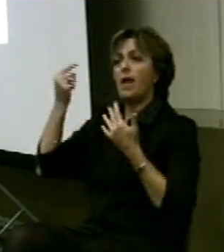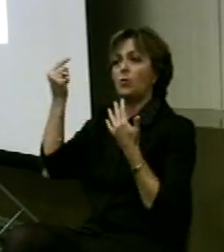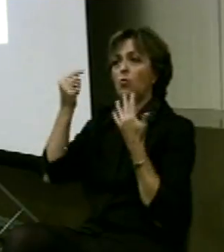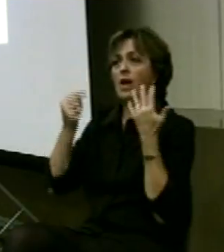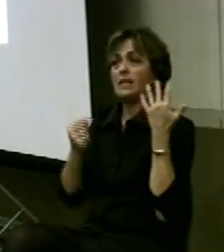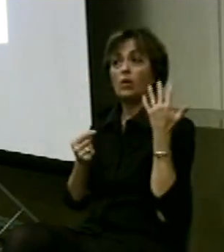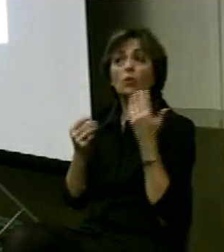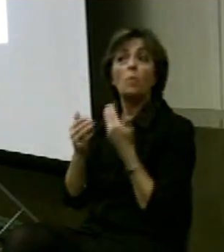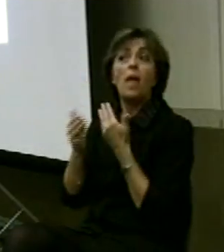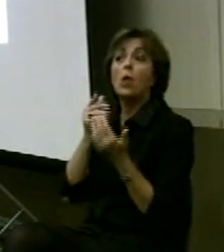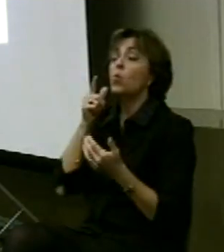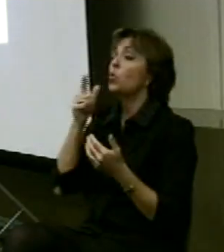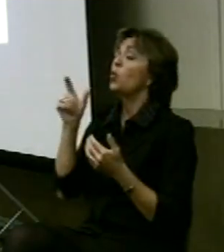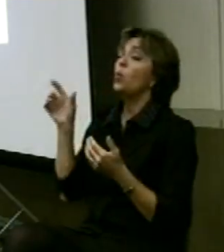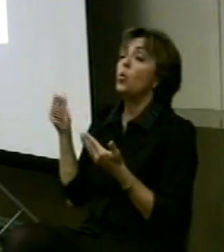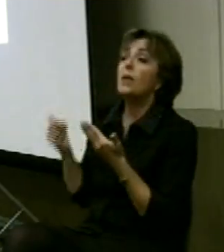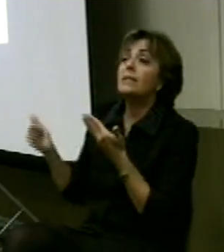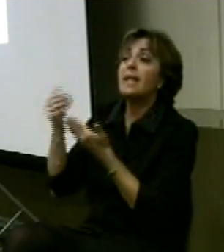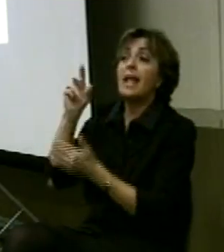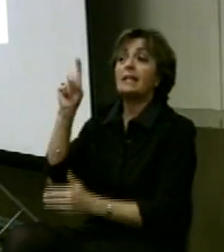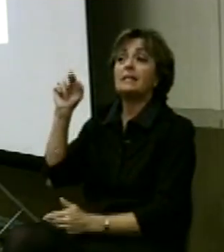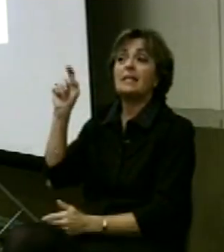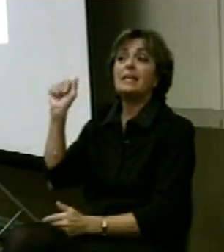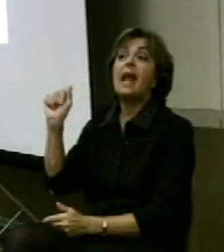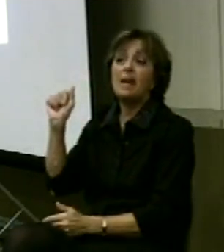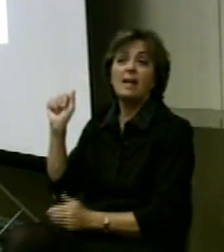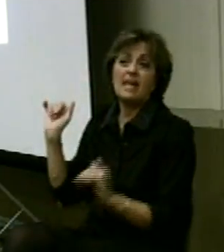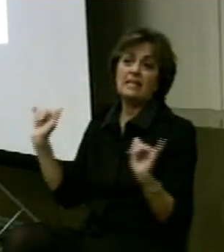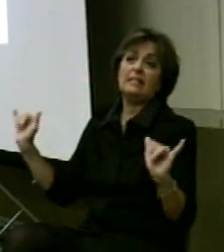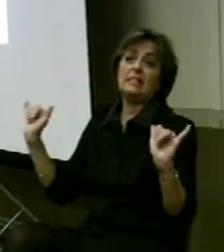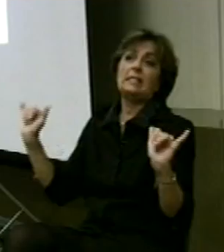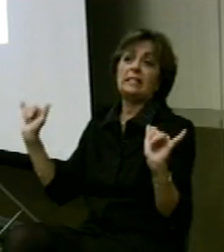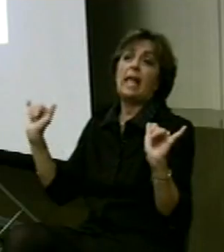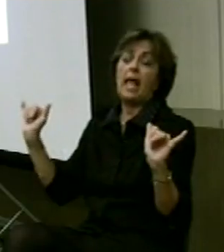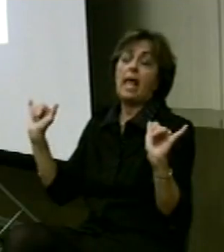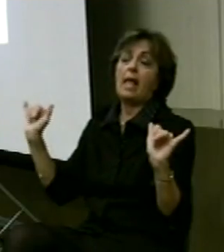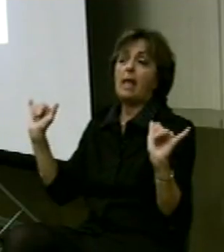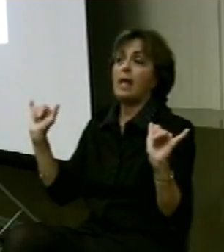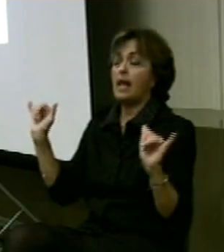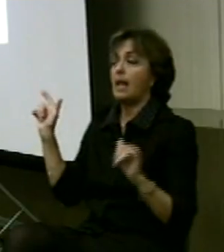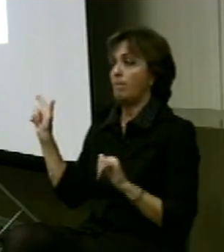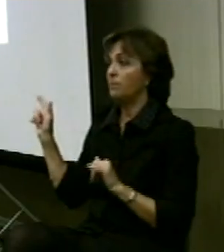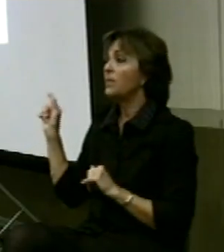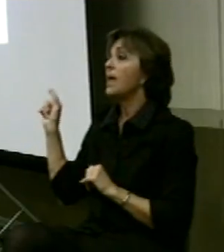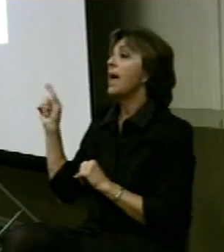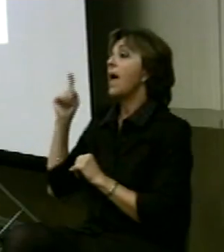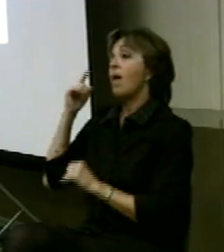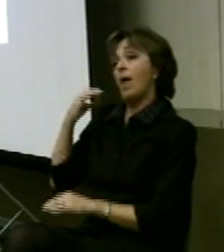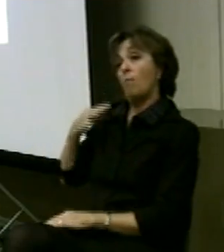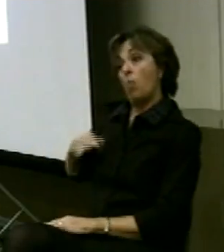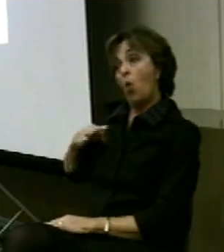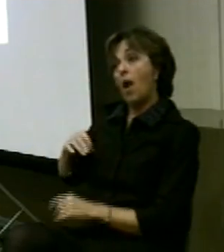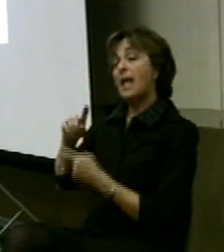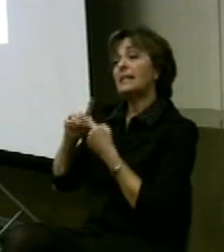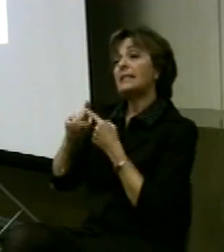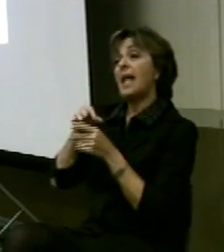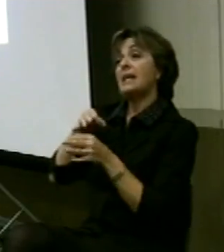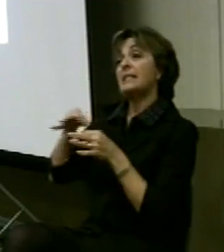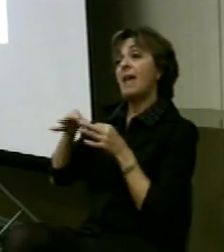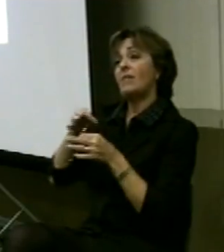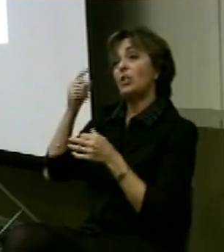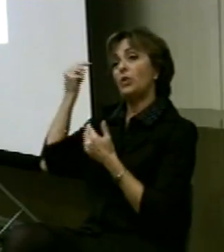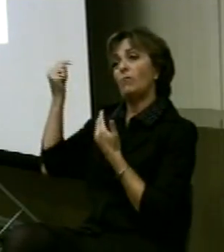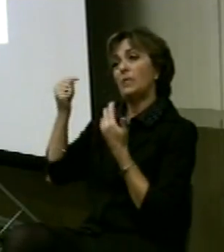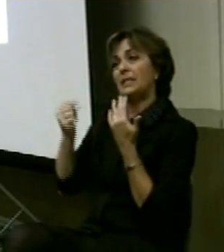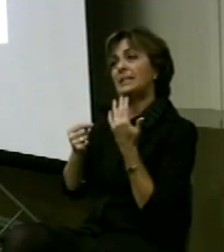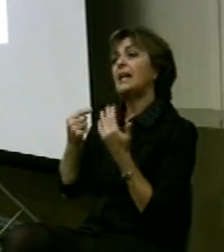matter who is taking the data, that it's the same. And then down here, that not only for the points, but for the definition of these